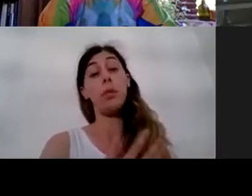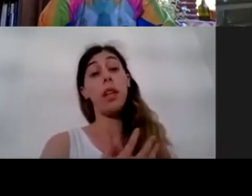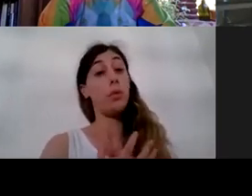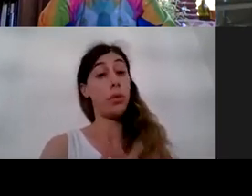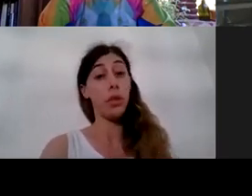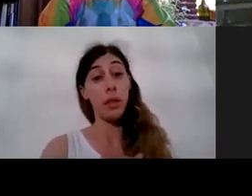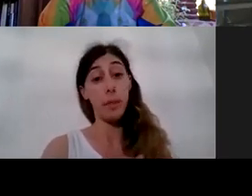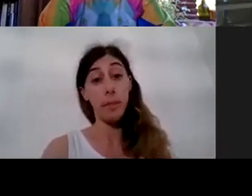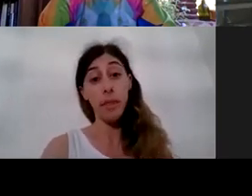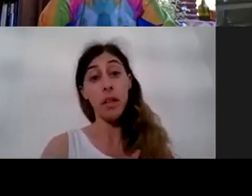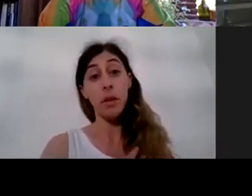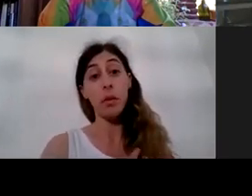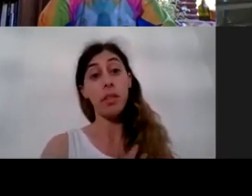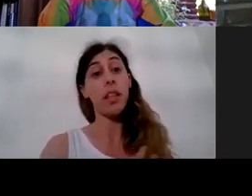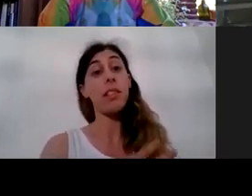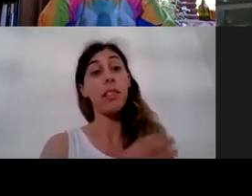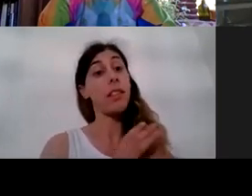that